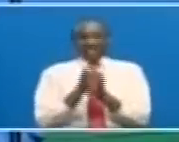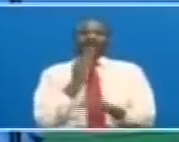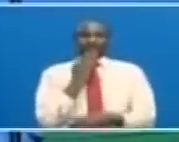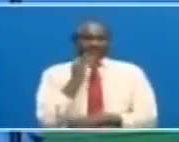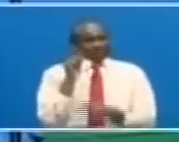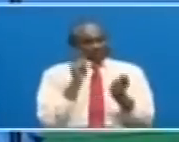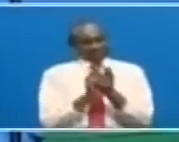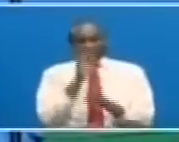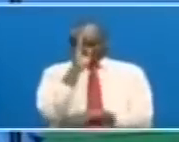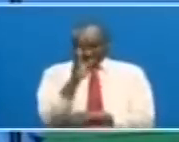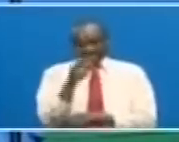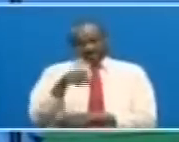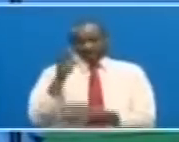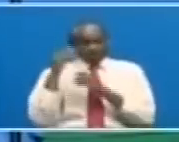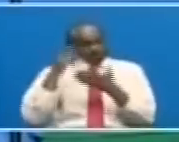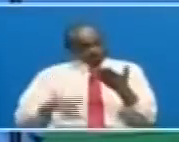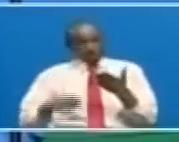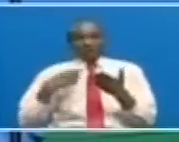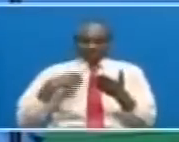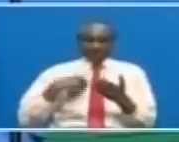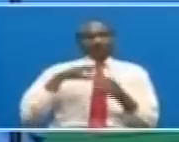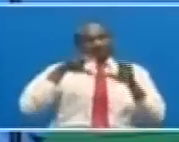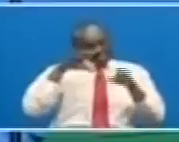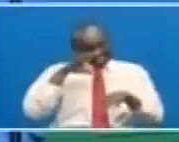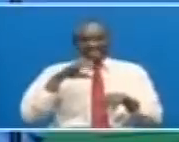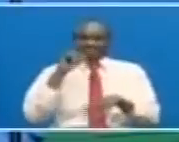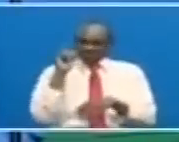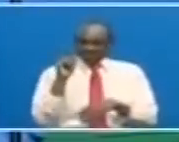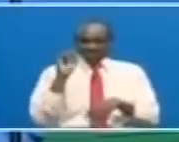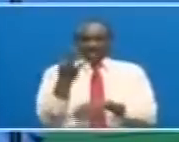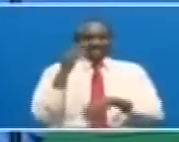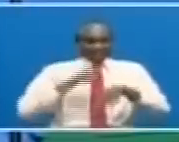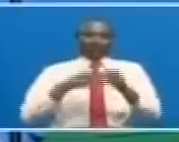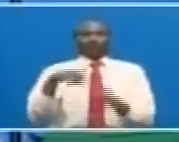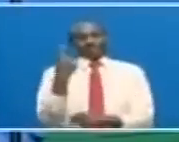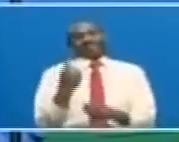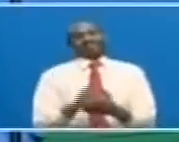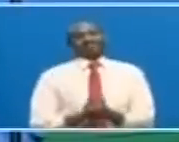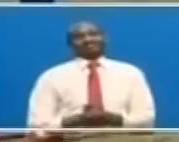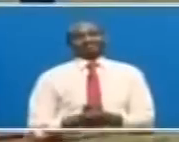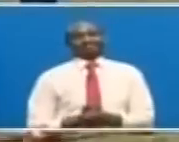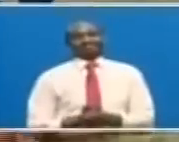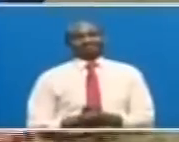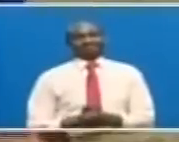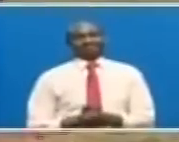Leopards on Sunday with their hopes of pinning and grabbing the third win of the season.